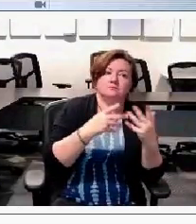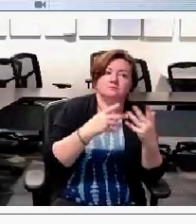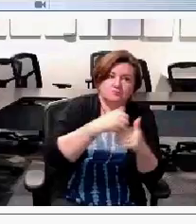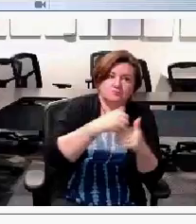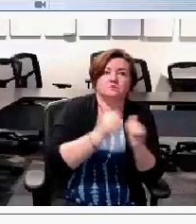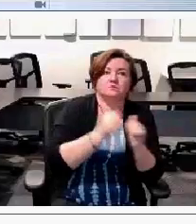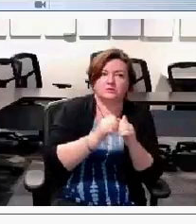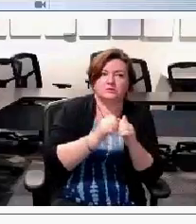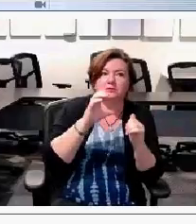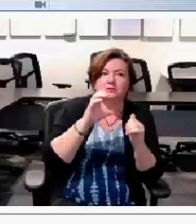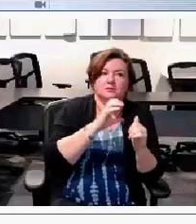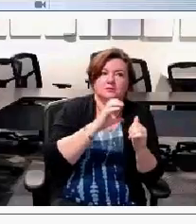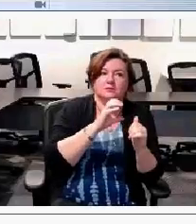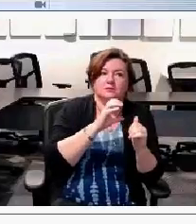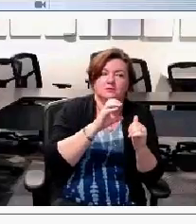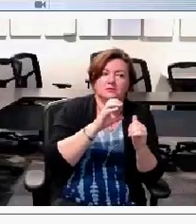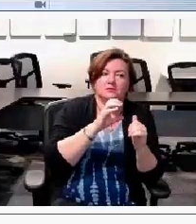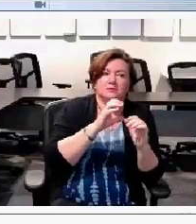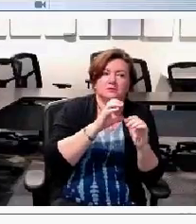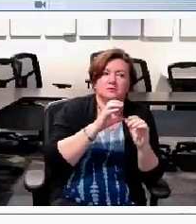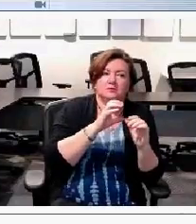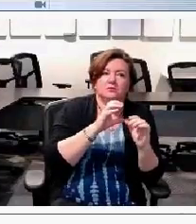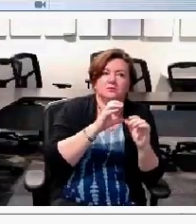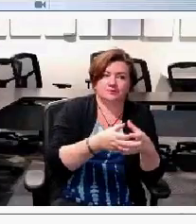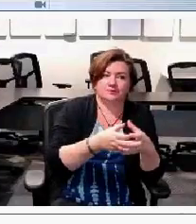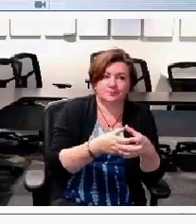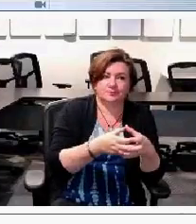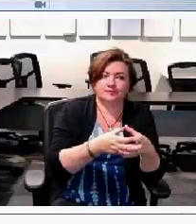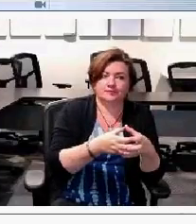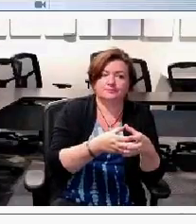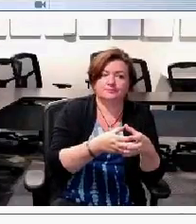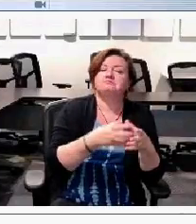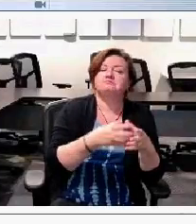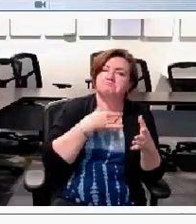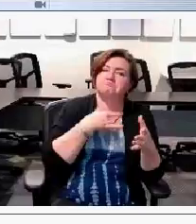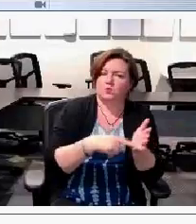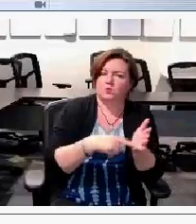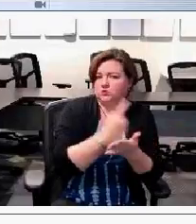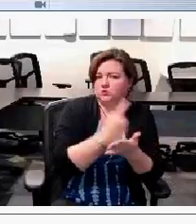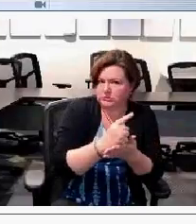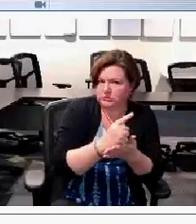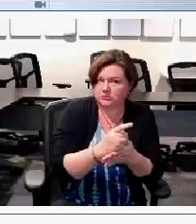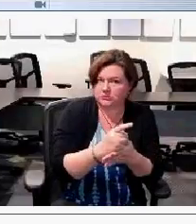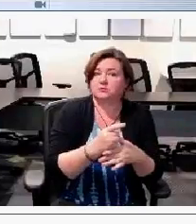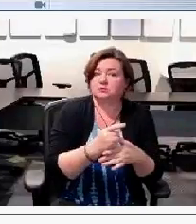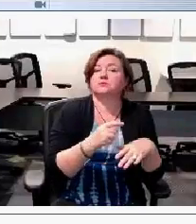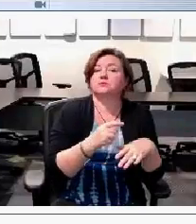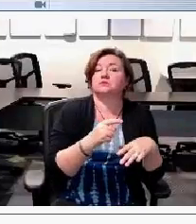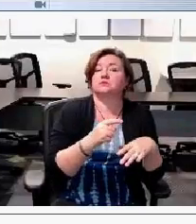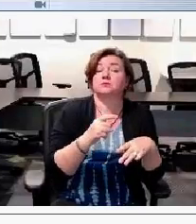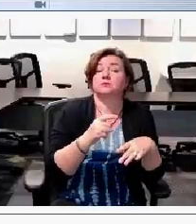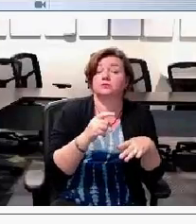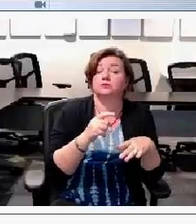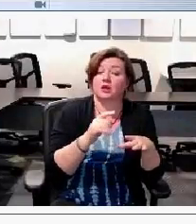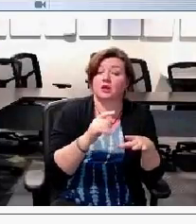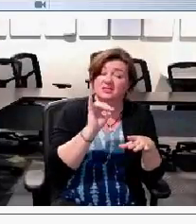And typically, those are once a week. And in addition to that group session, children are attending